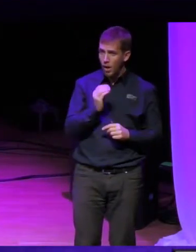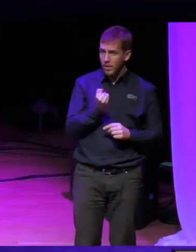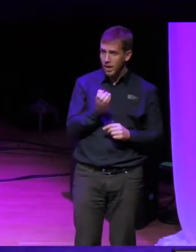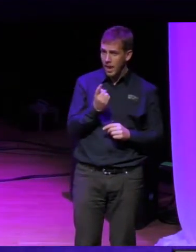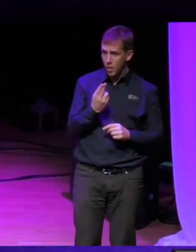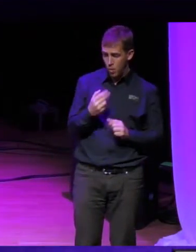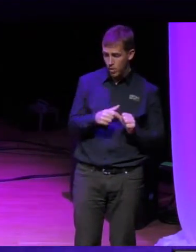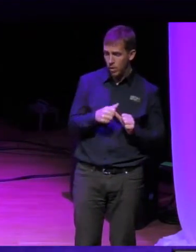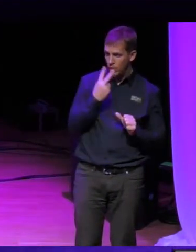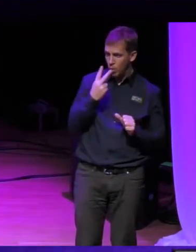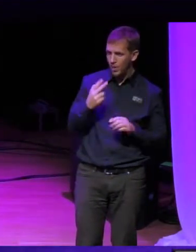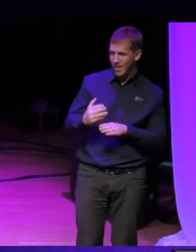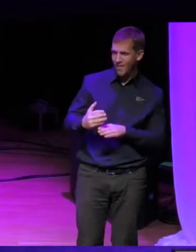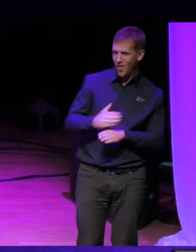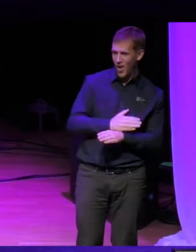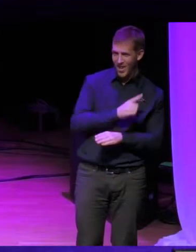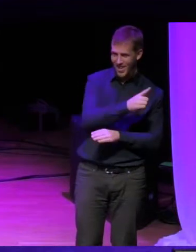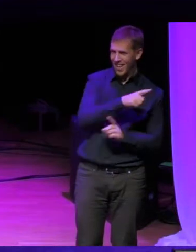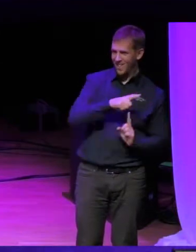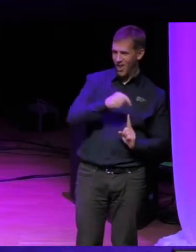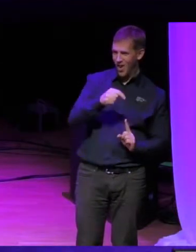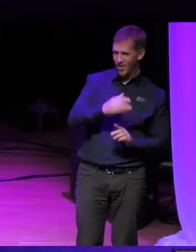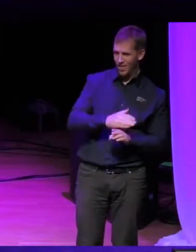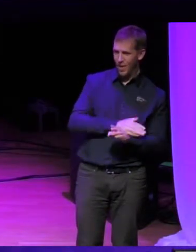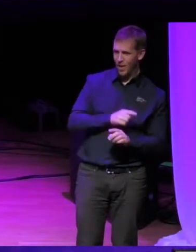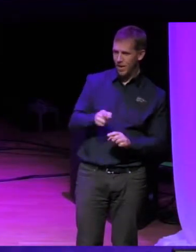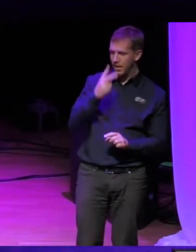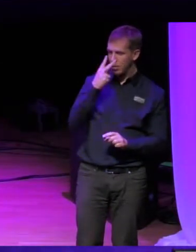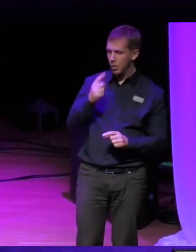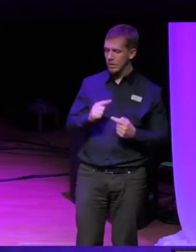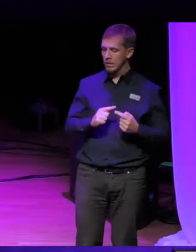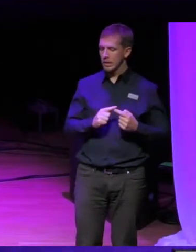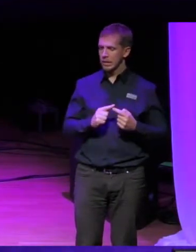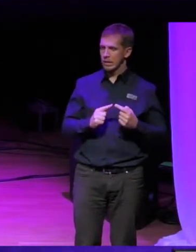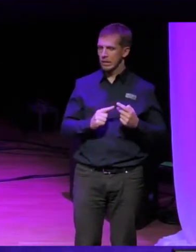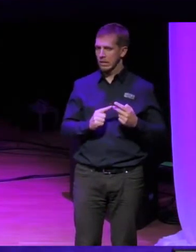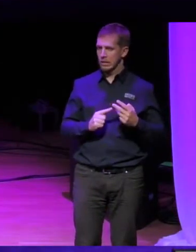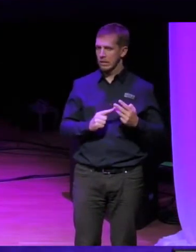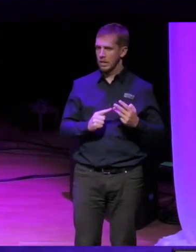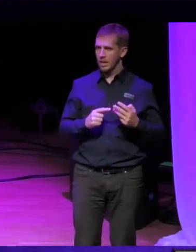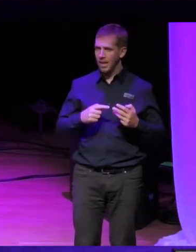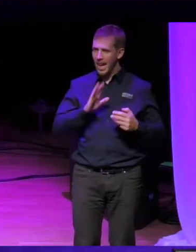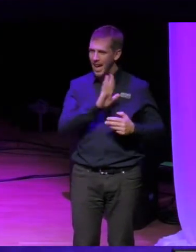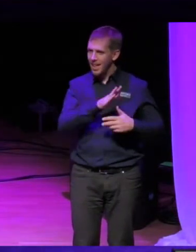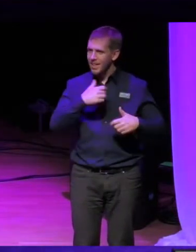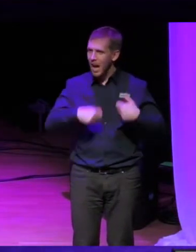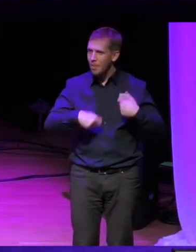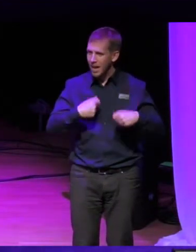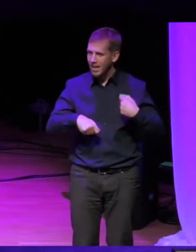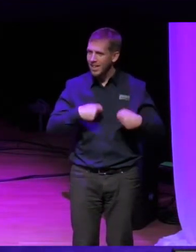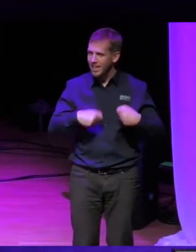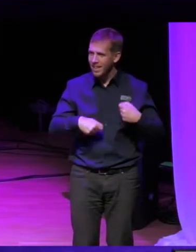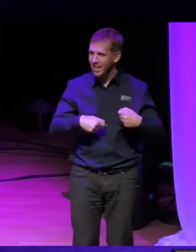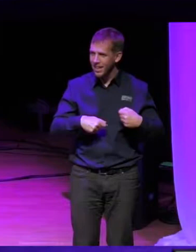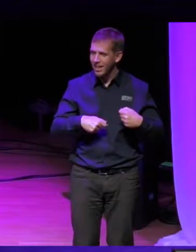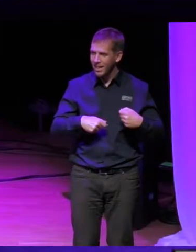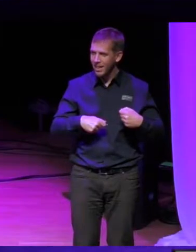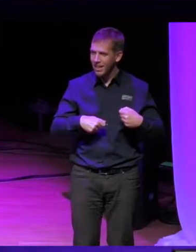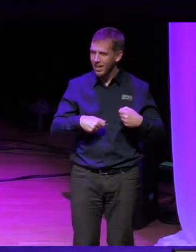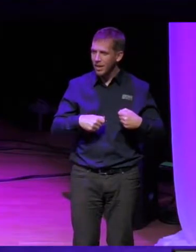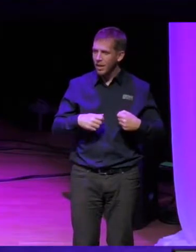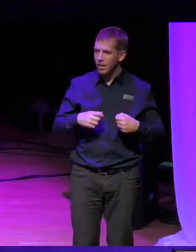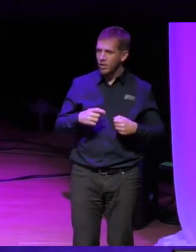because even before he was elected president, the campaign was see you in court. But